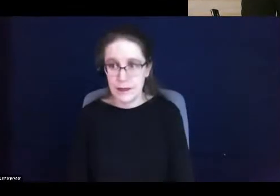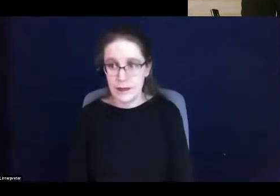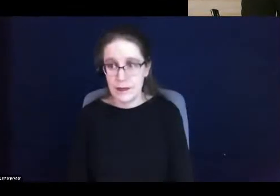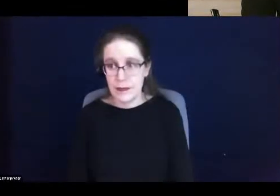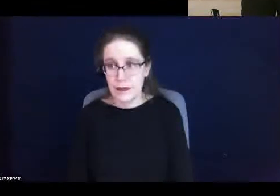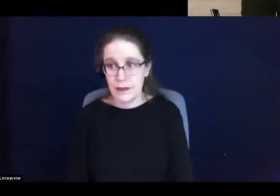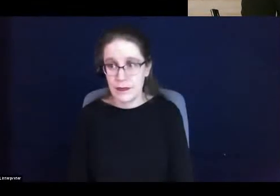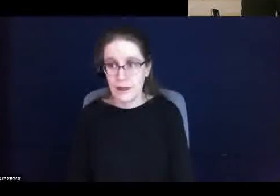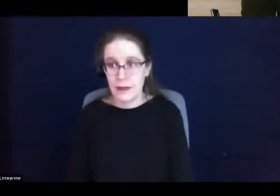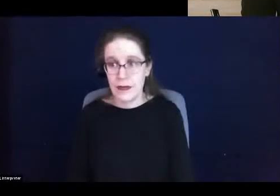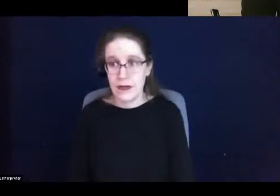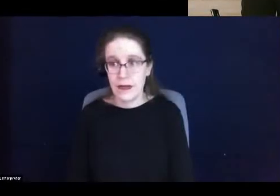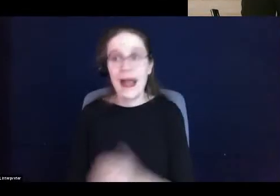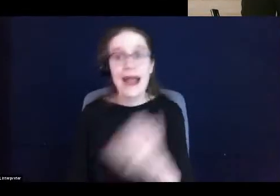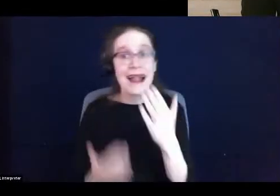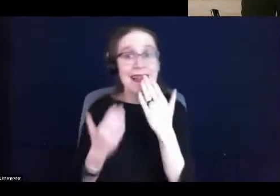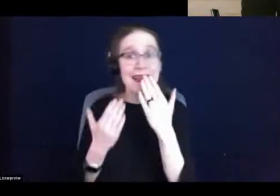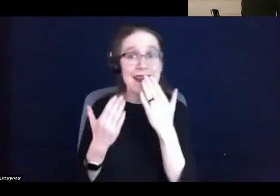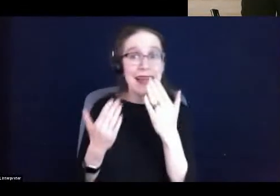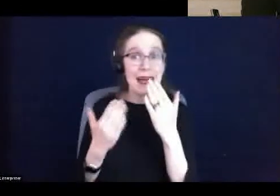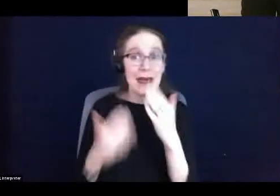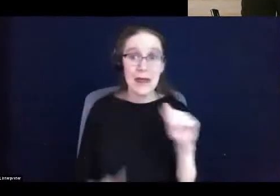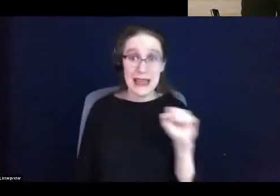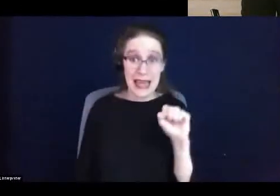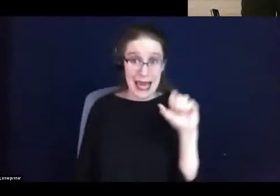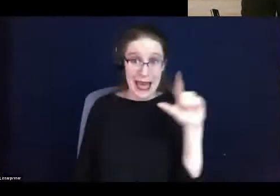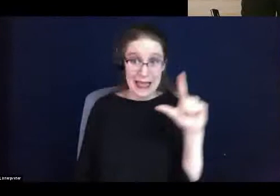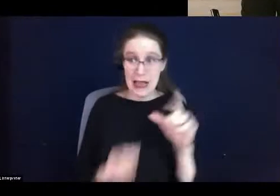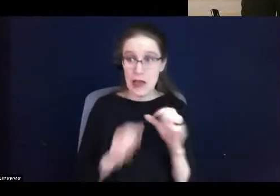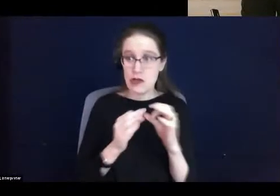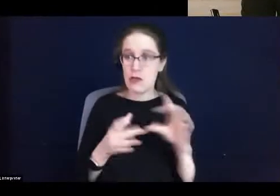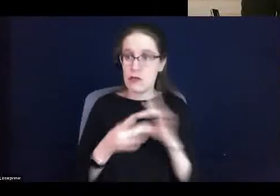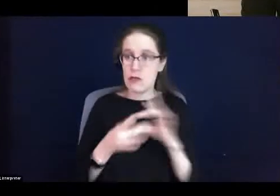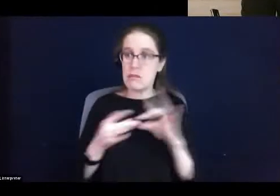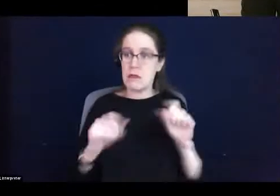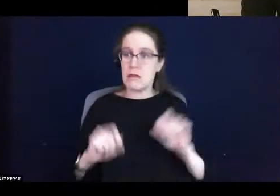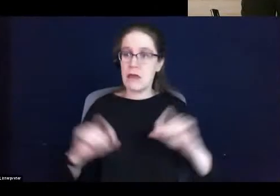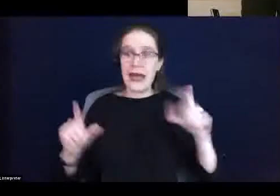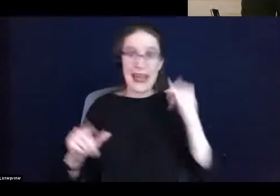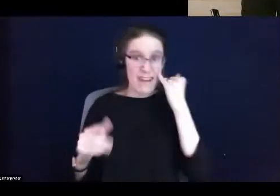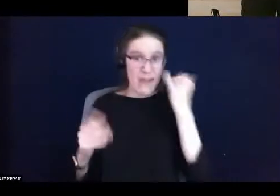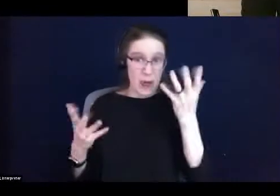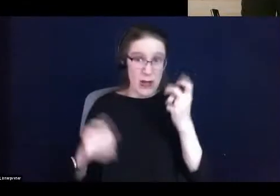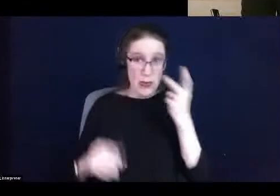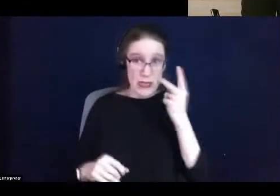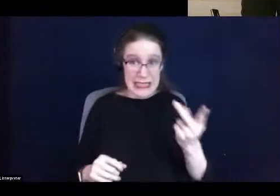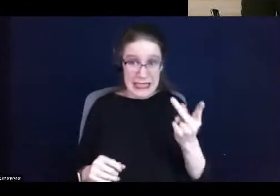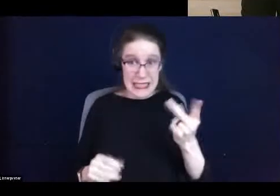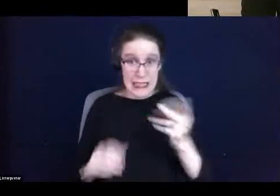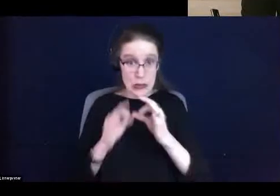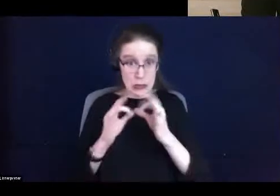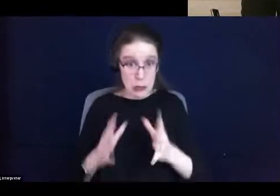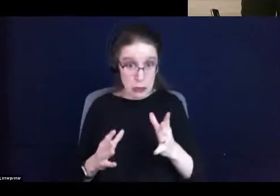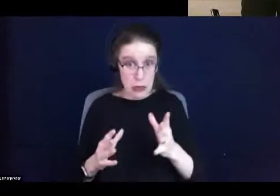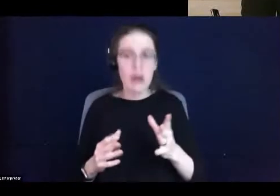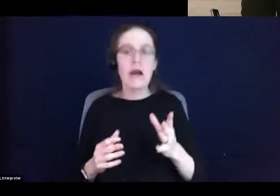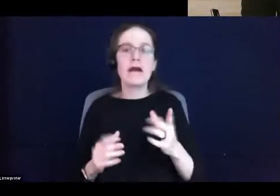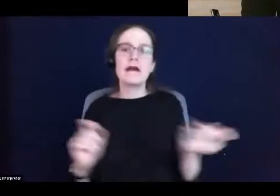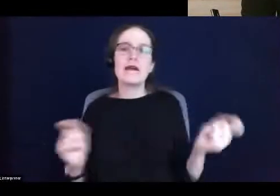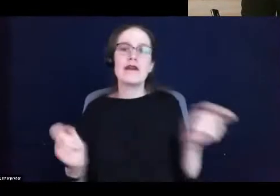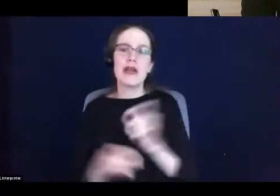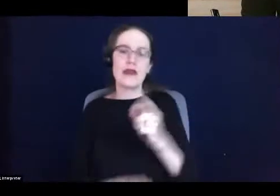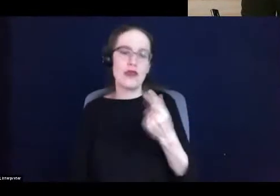Thank you. And our ASL interpreter said, in order to access ASL interpreters, you may switch your view to gallery view. Thank you so